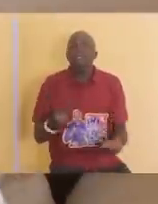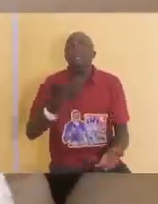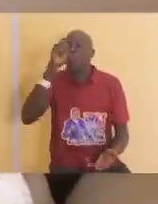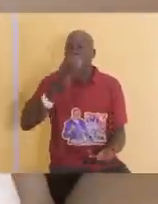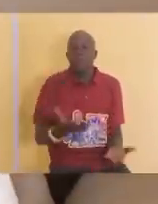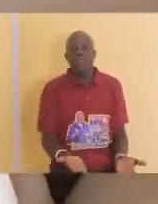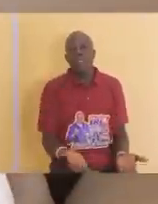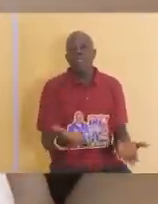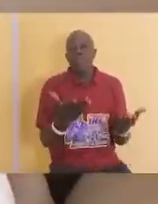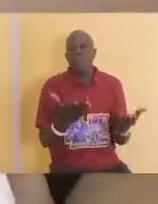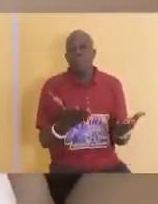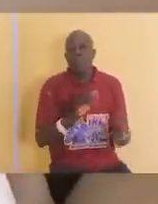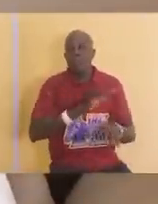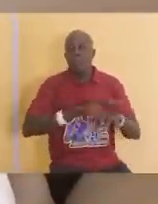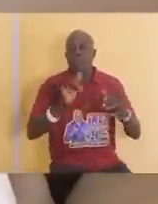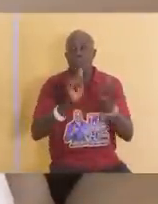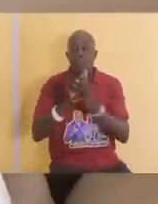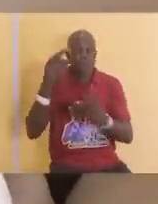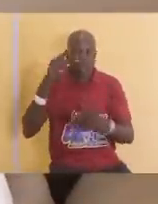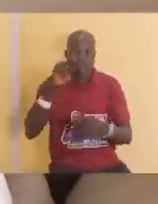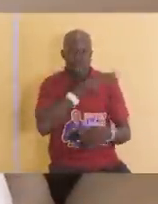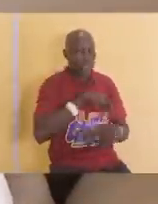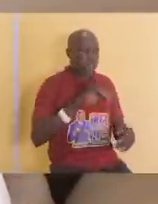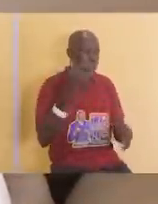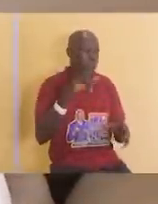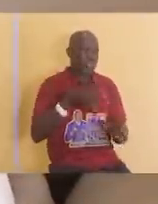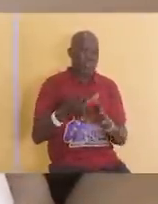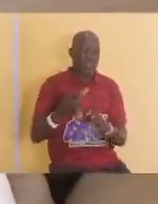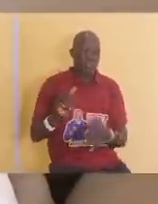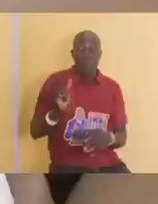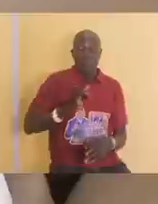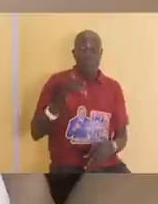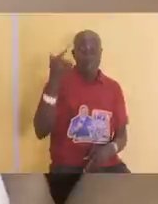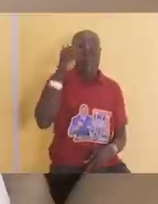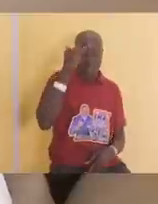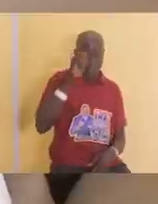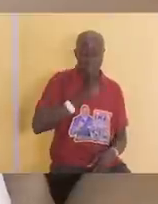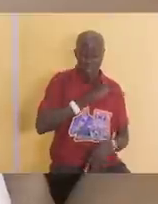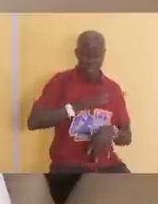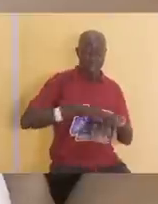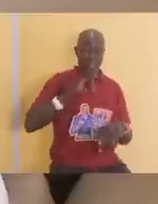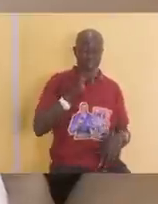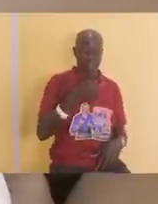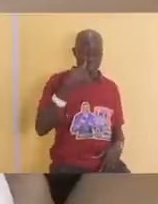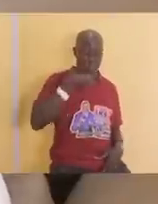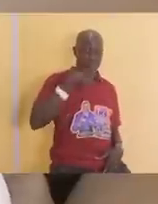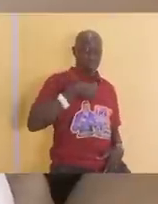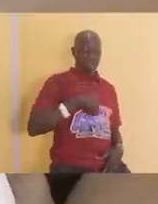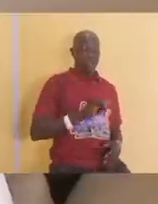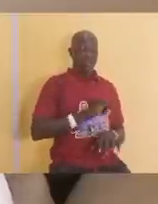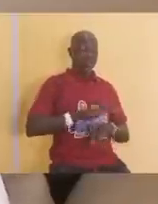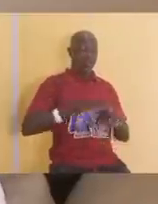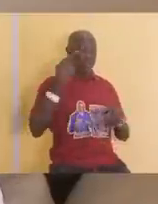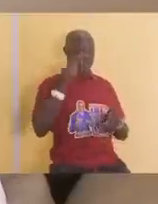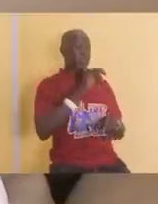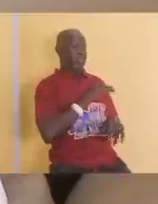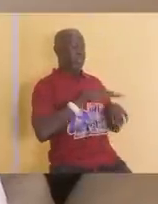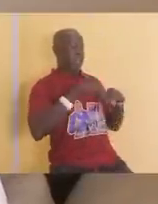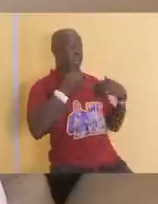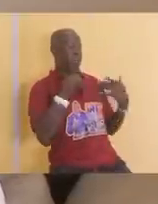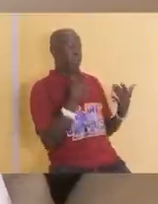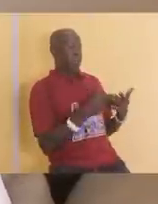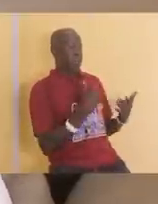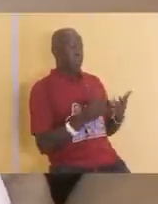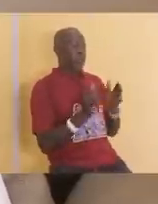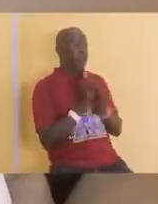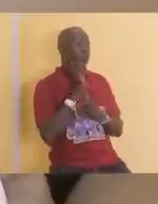dide o foju di ara e don't underrate yourself mo wo be pe o je kankan don't look down on yourself mo wo ara re be ti o ran lowo don't see yourself as you deserve